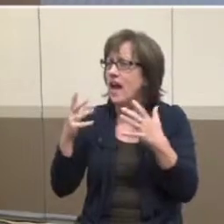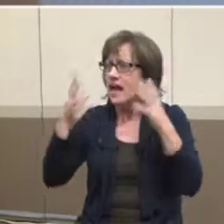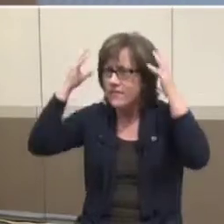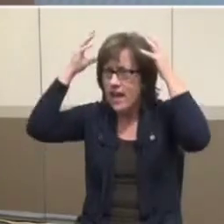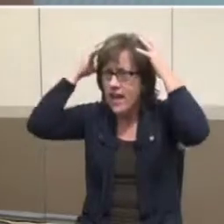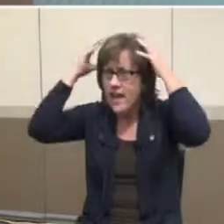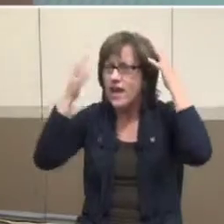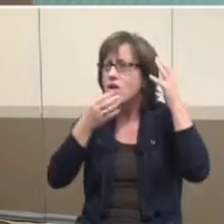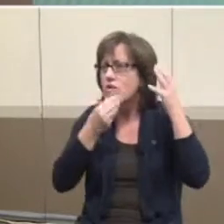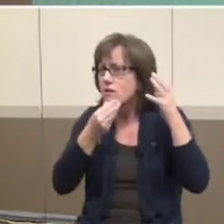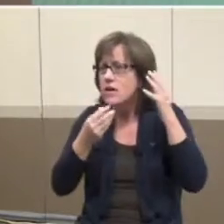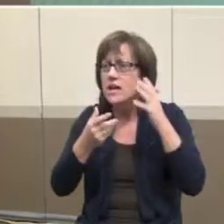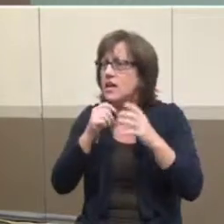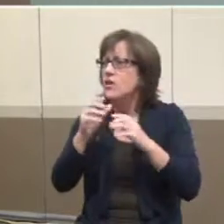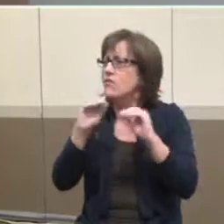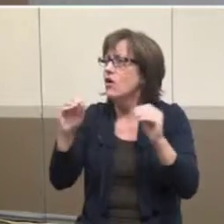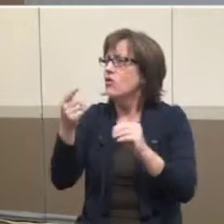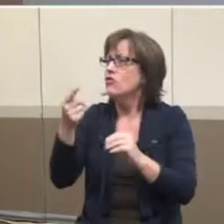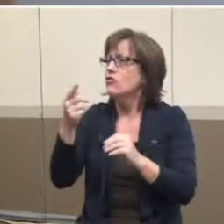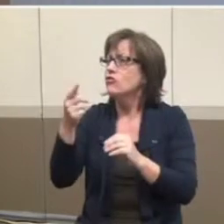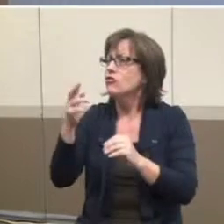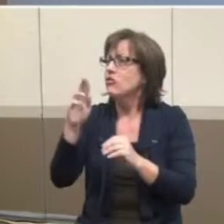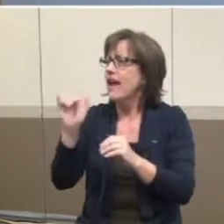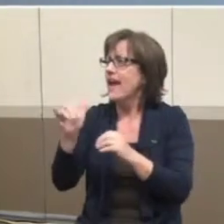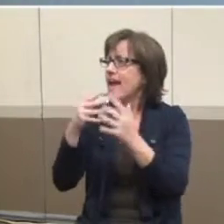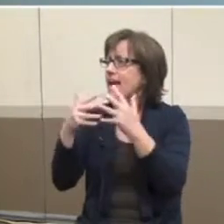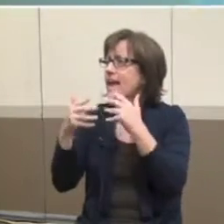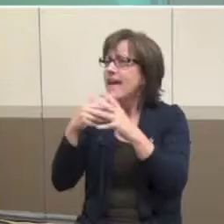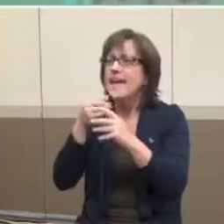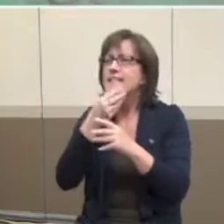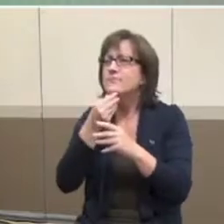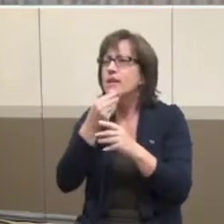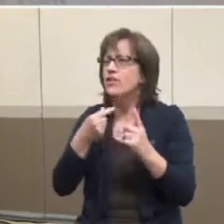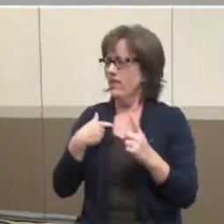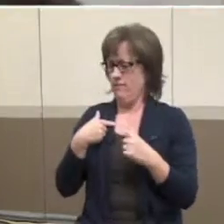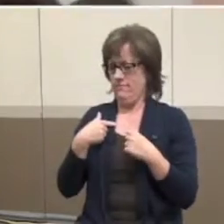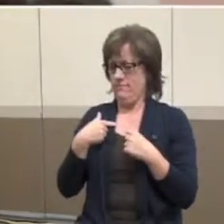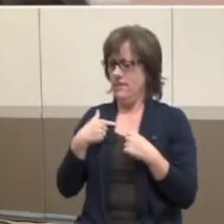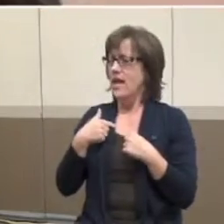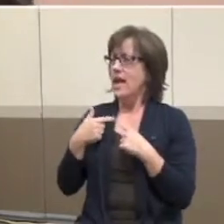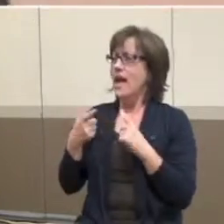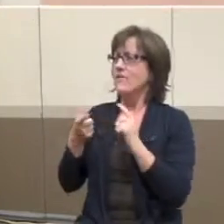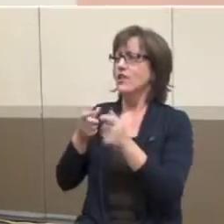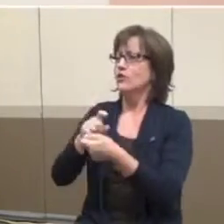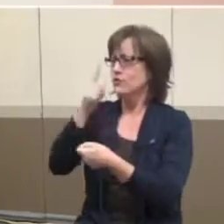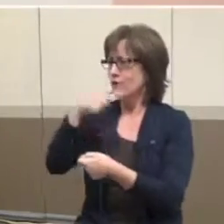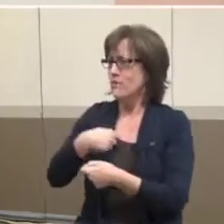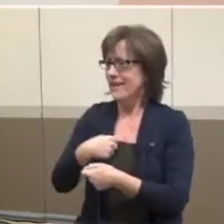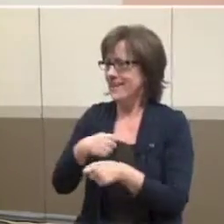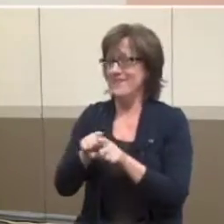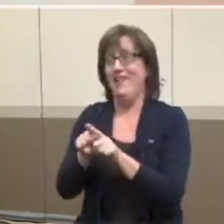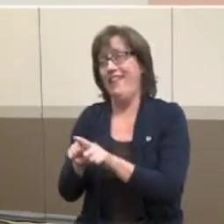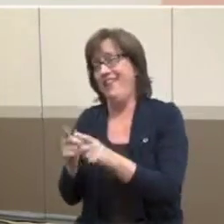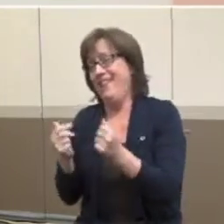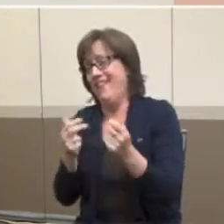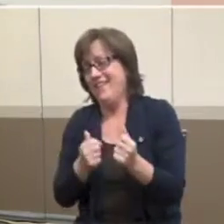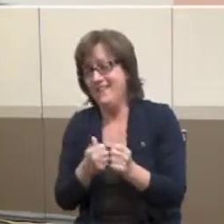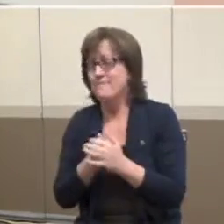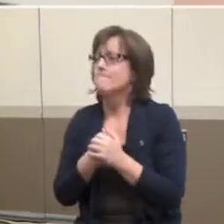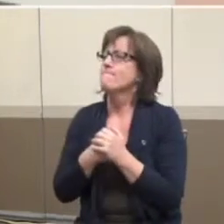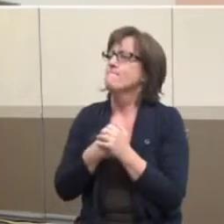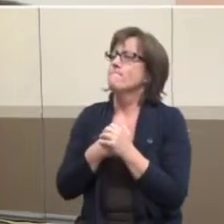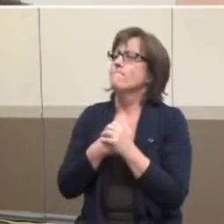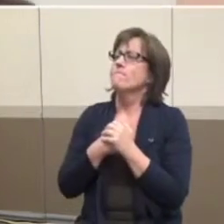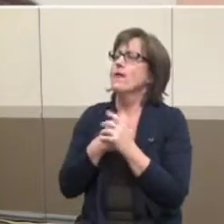and I feel like there's been some evolution as well for me. I had to stop and actually